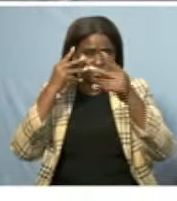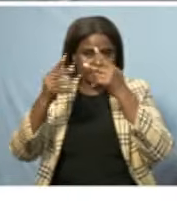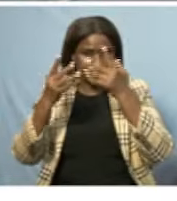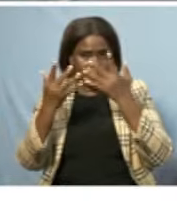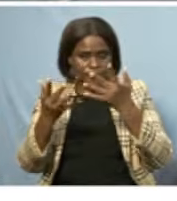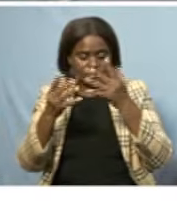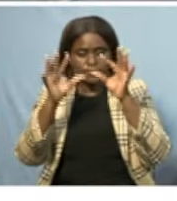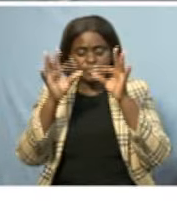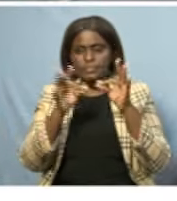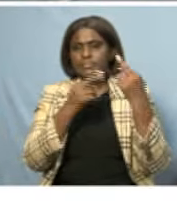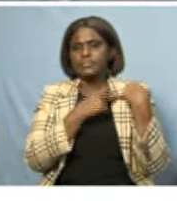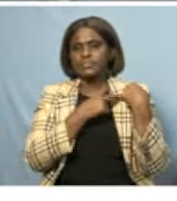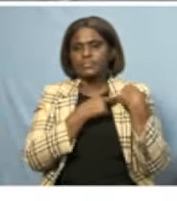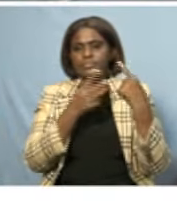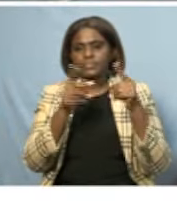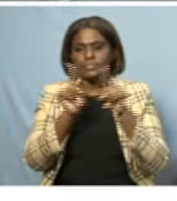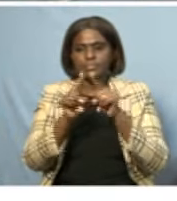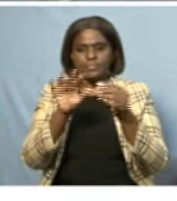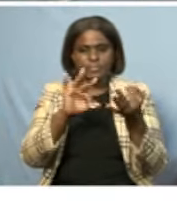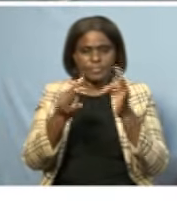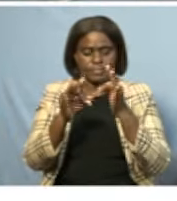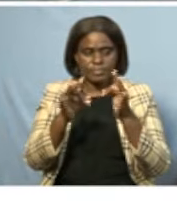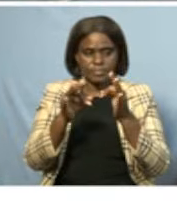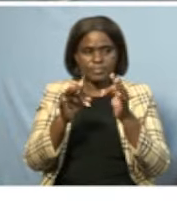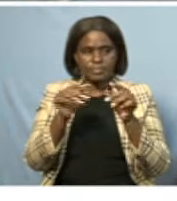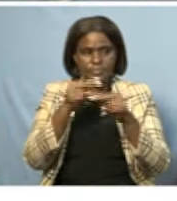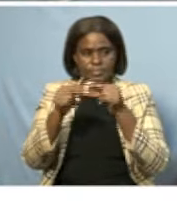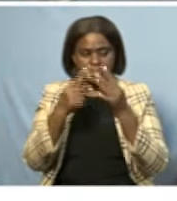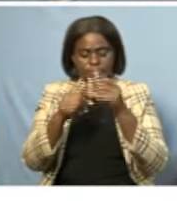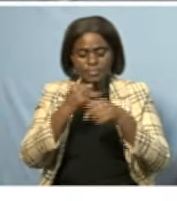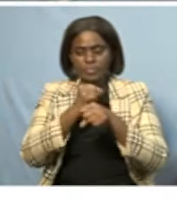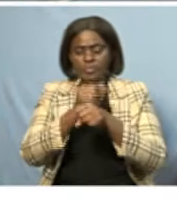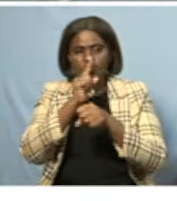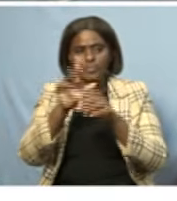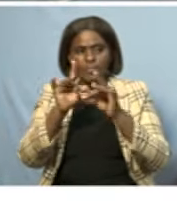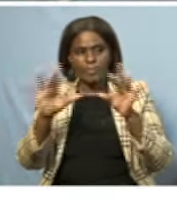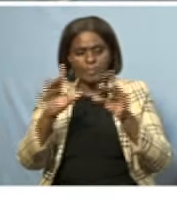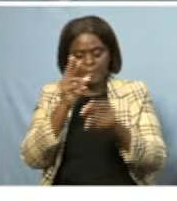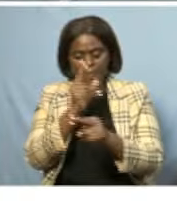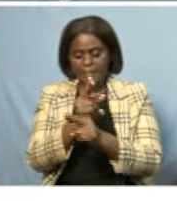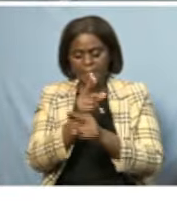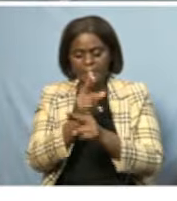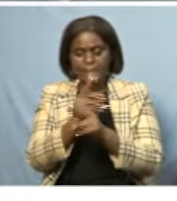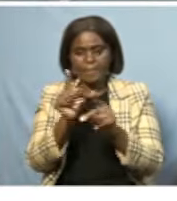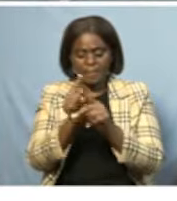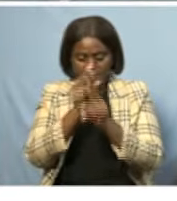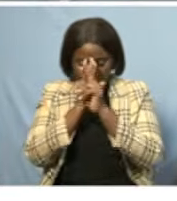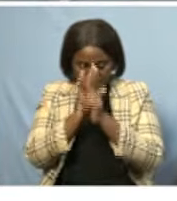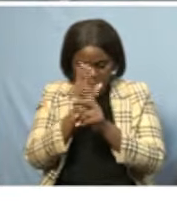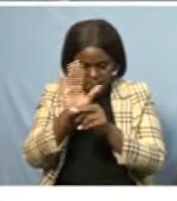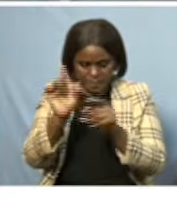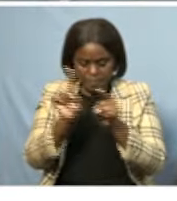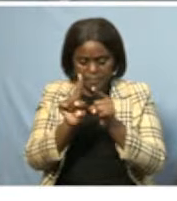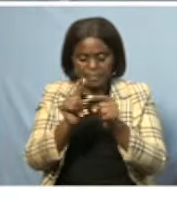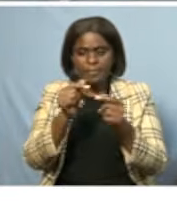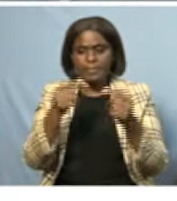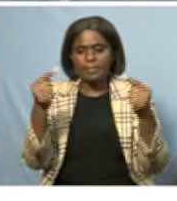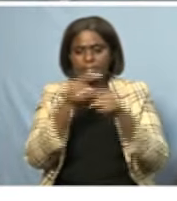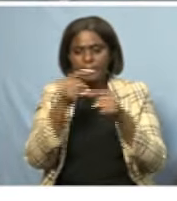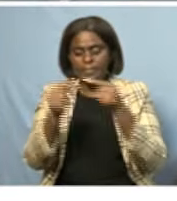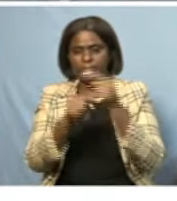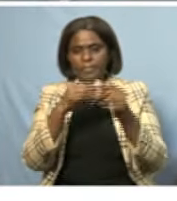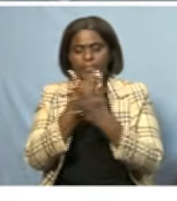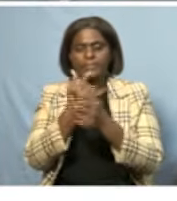transparency, accountability, and fairness. It means ensuring that land rights are respected and conflicts